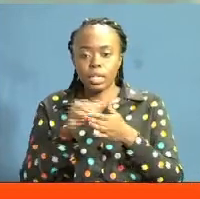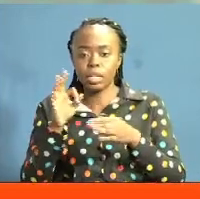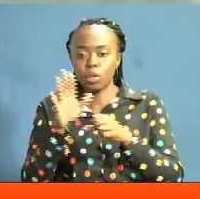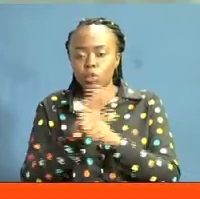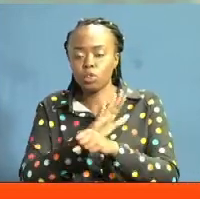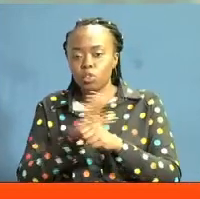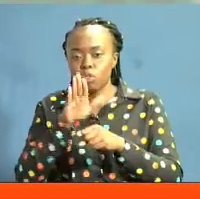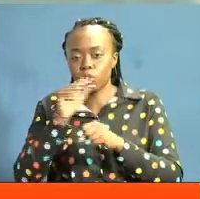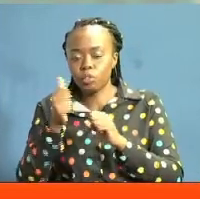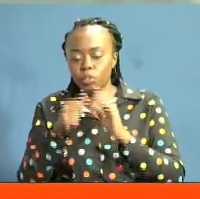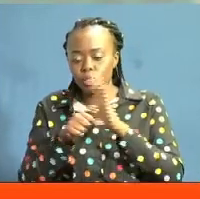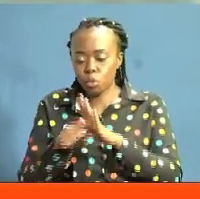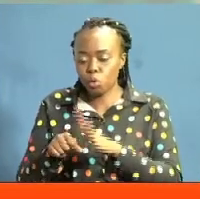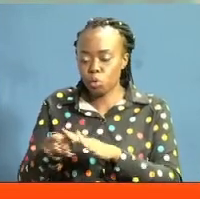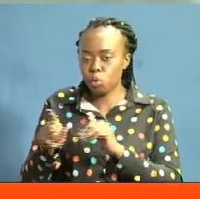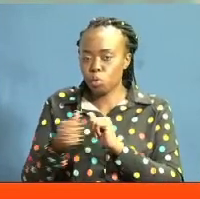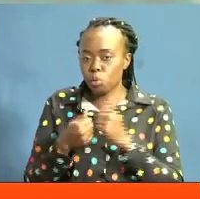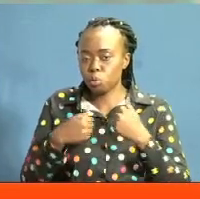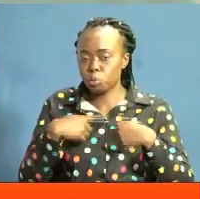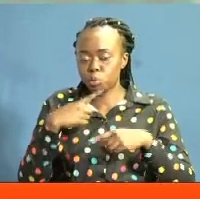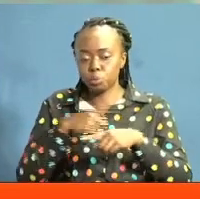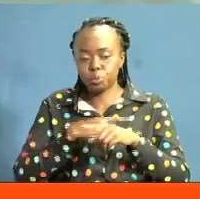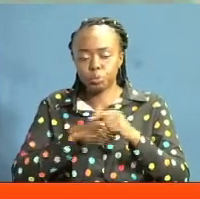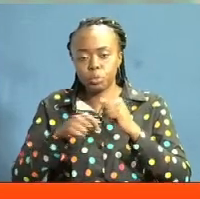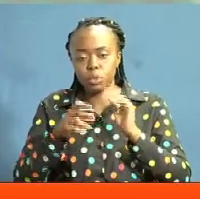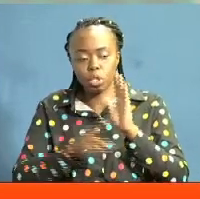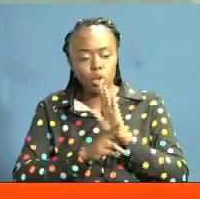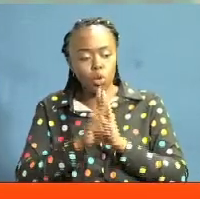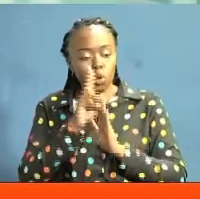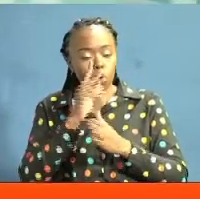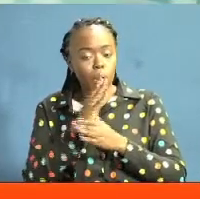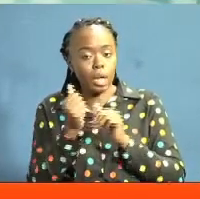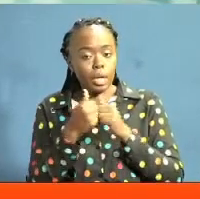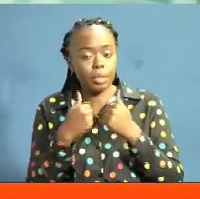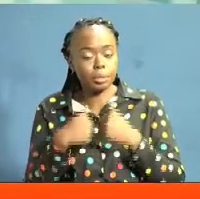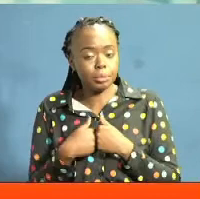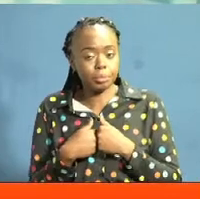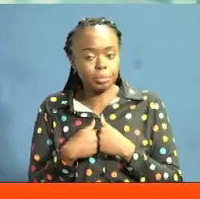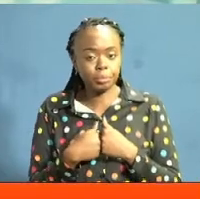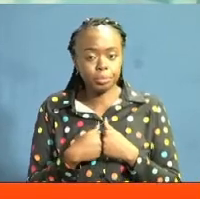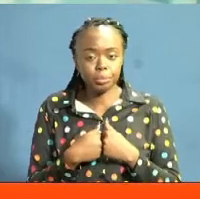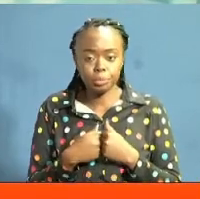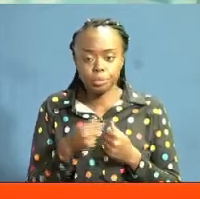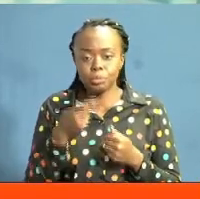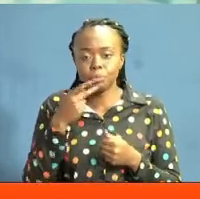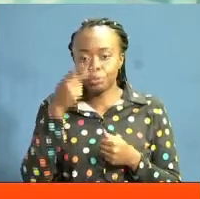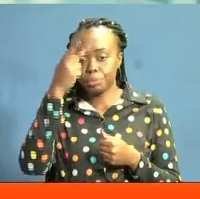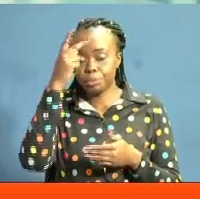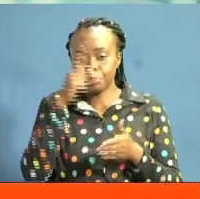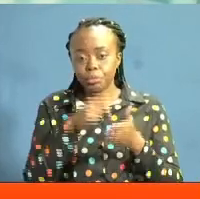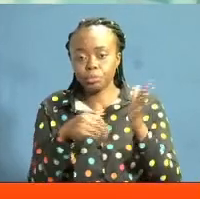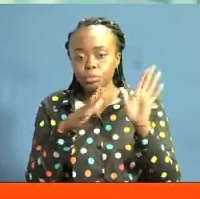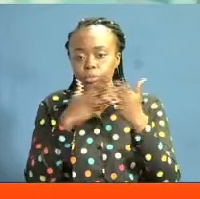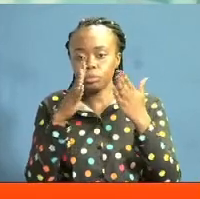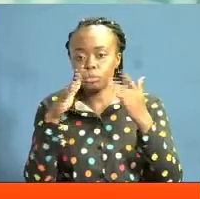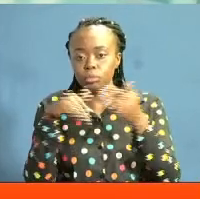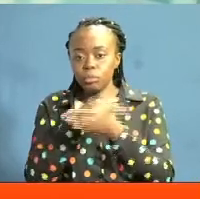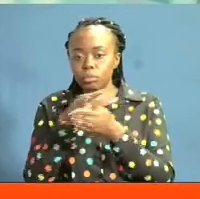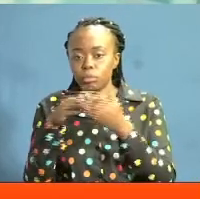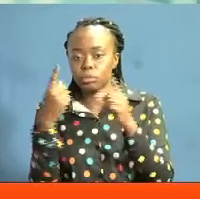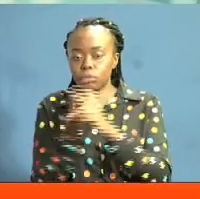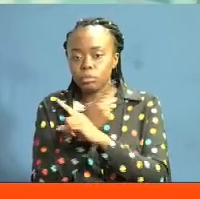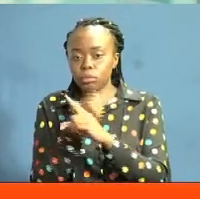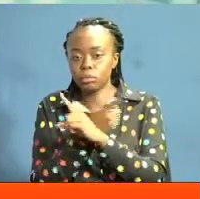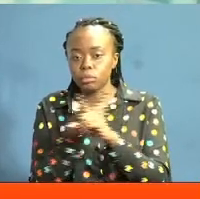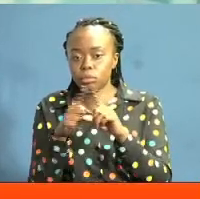are rejected and neglected during their upbringing? Parents, what we need to appreciate that our children are all different. And